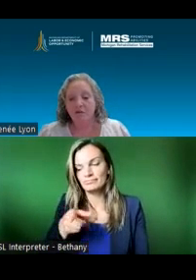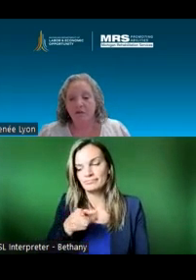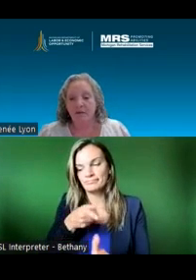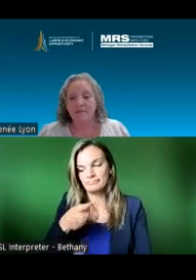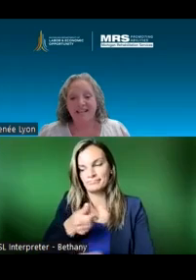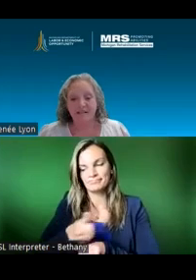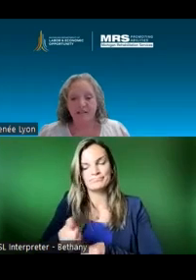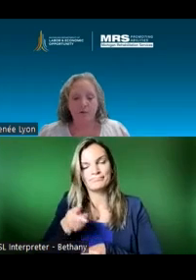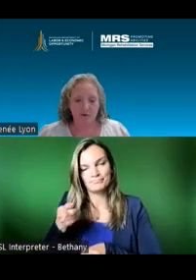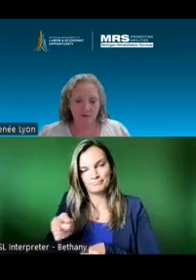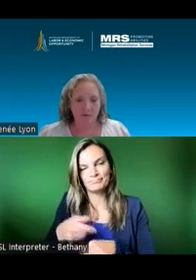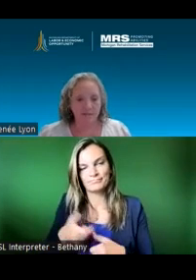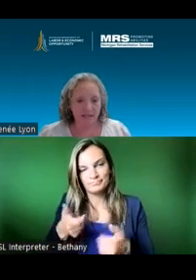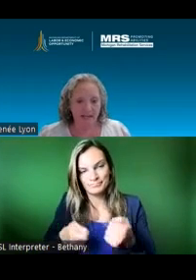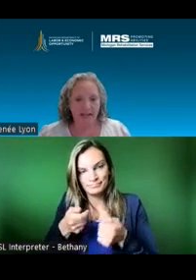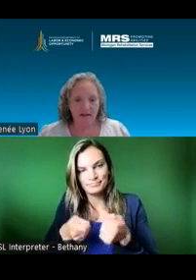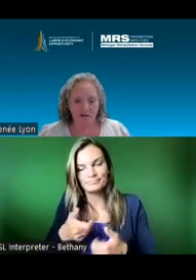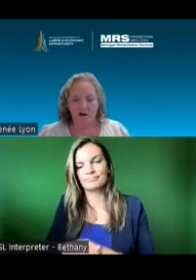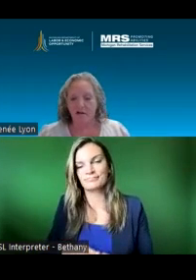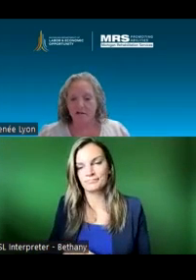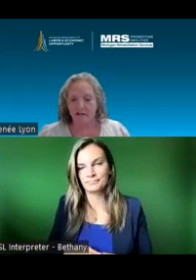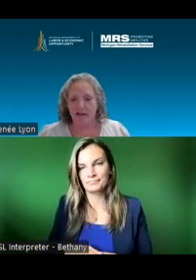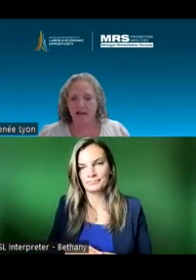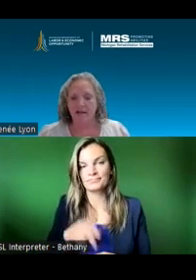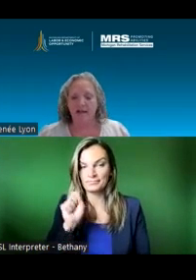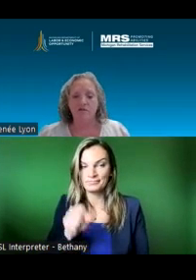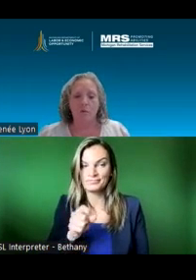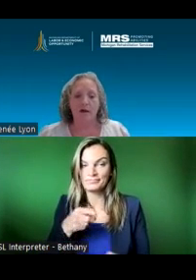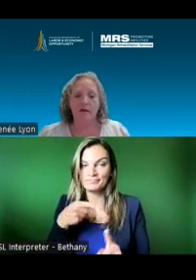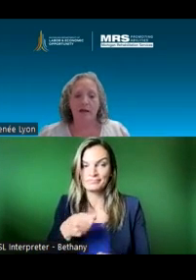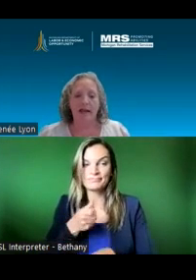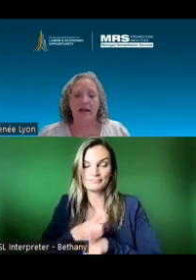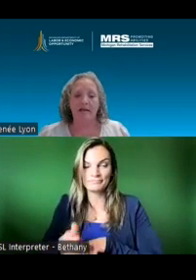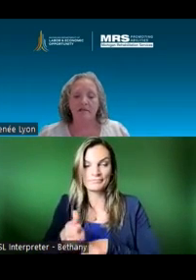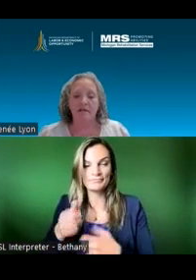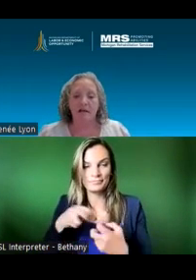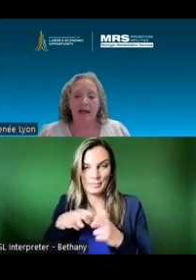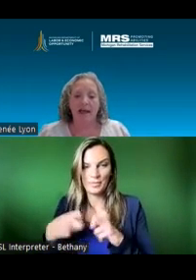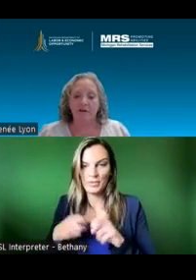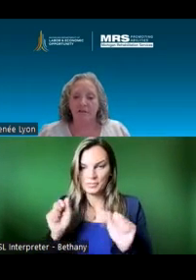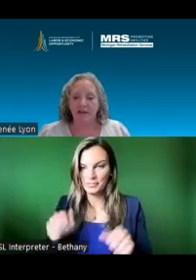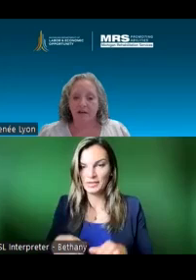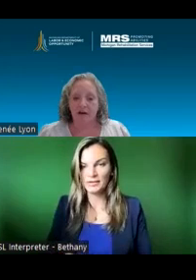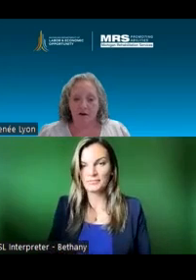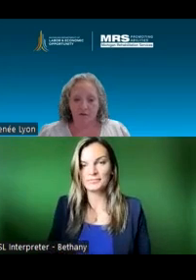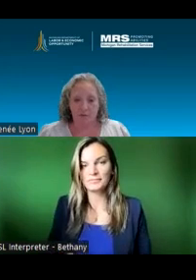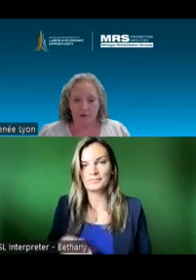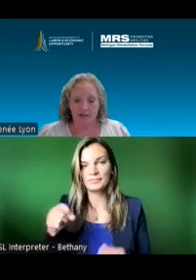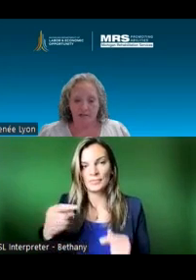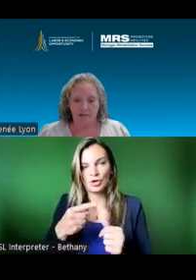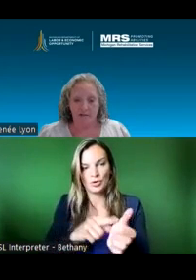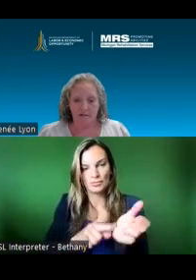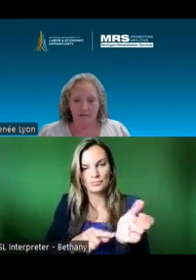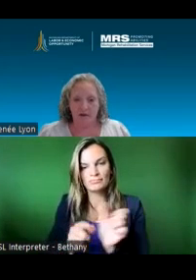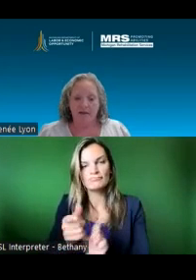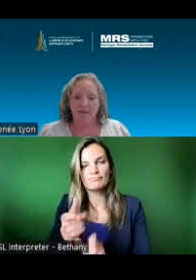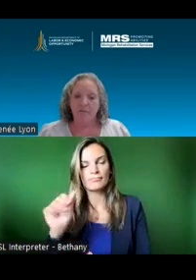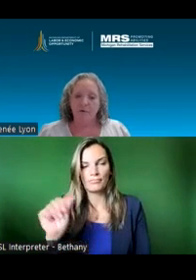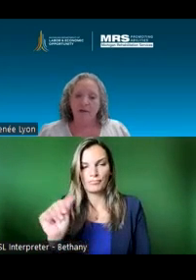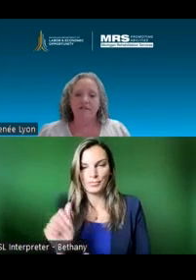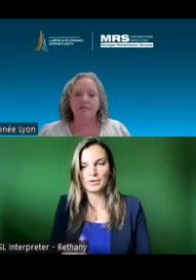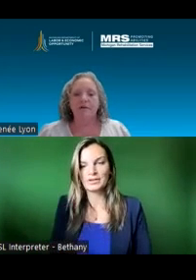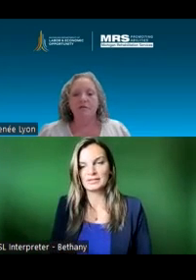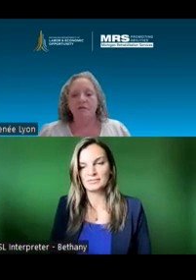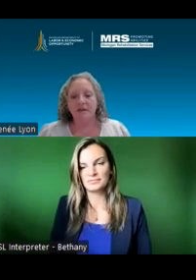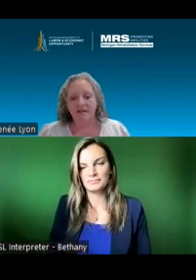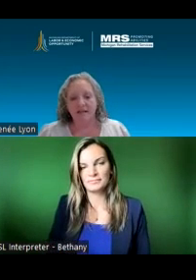typing with your thumbs, texting with your thumbs can cause that, as well as aggravate arthritis. Then